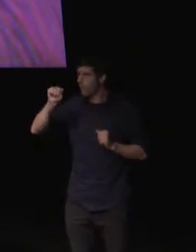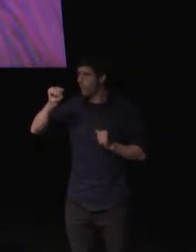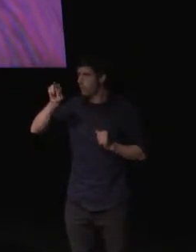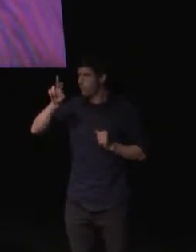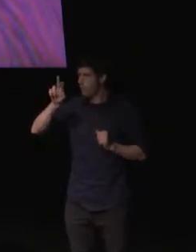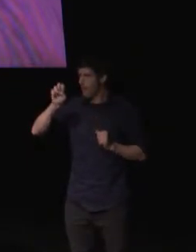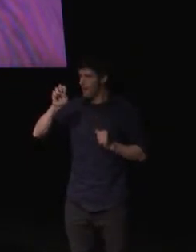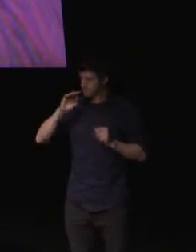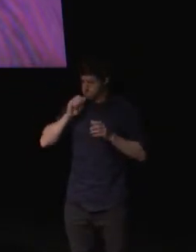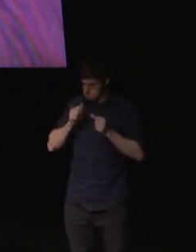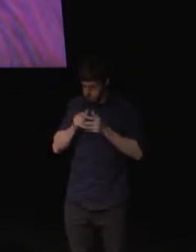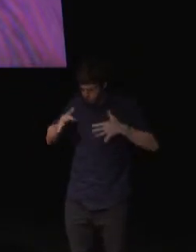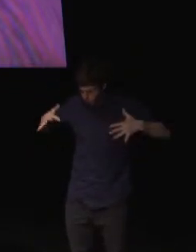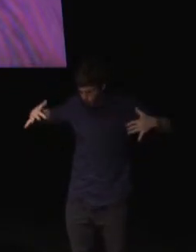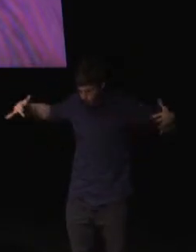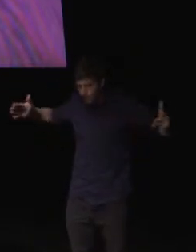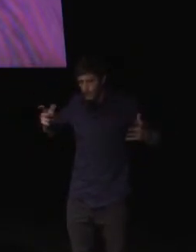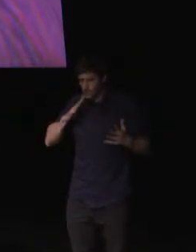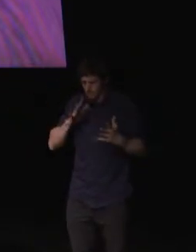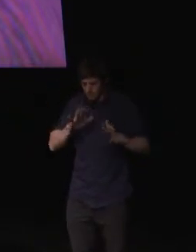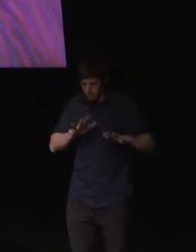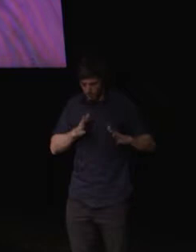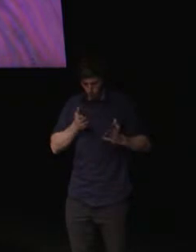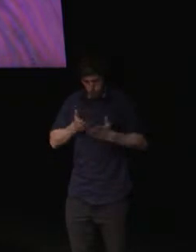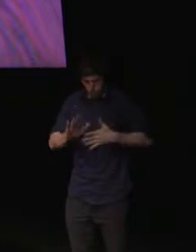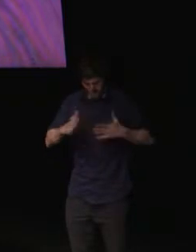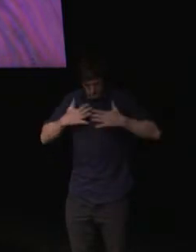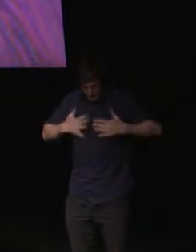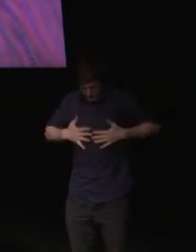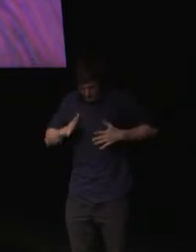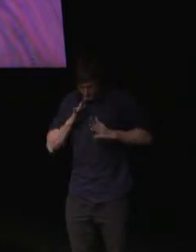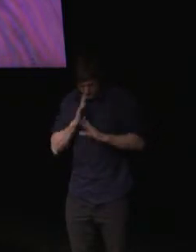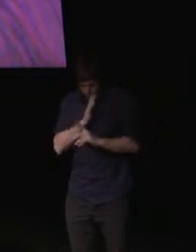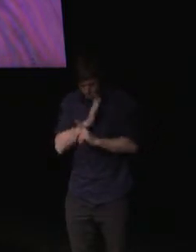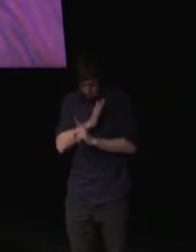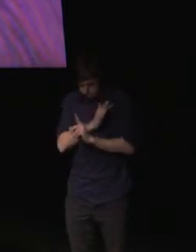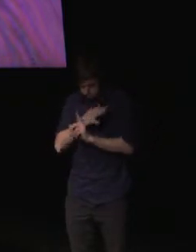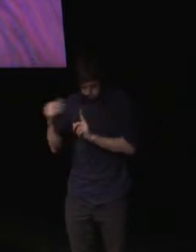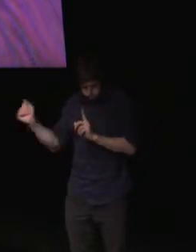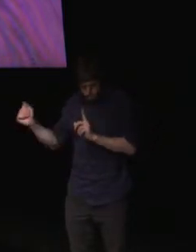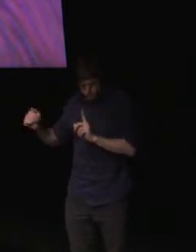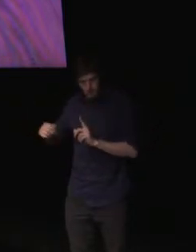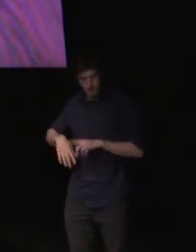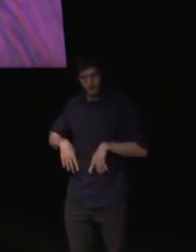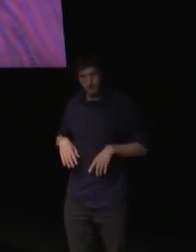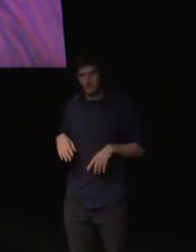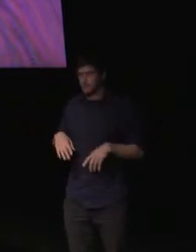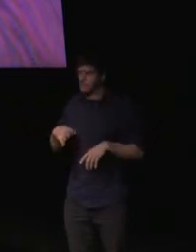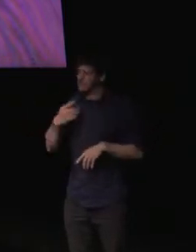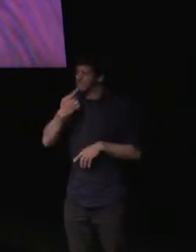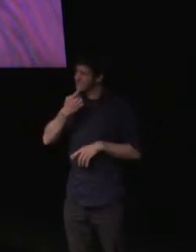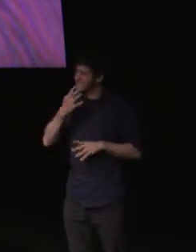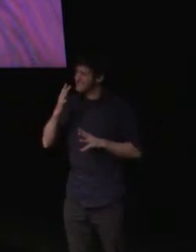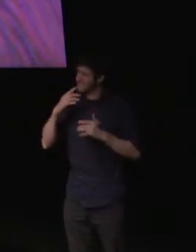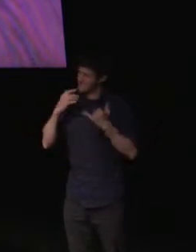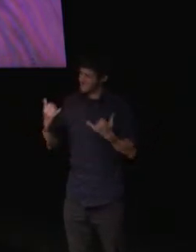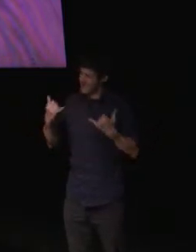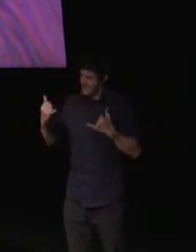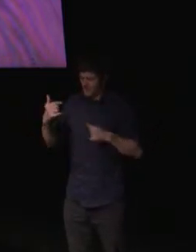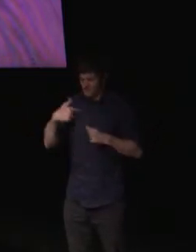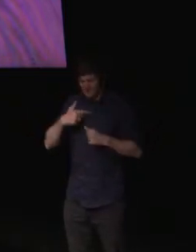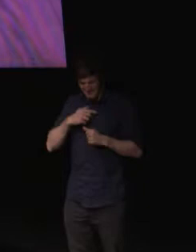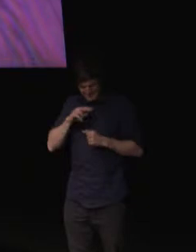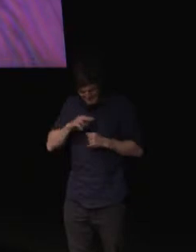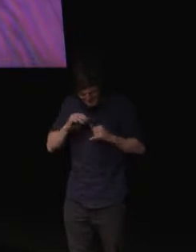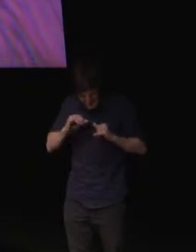like kind of destroys you almost. Matter of fact, they were looking at kind of making this its own specific brain injury